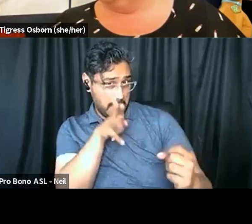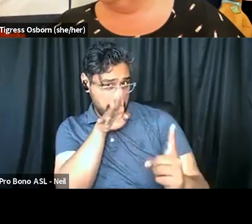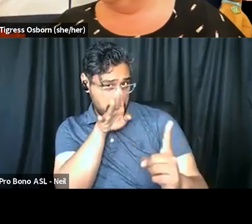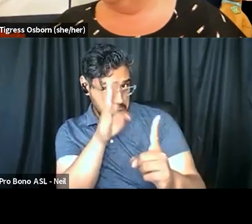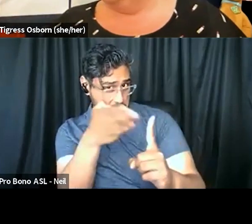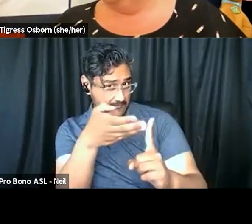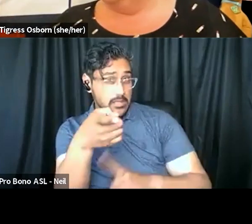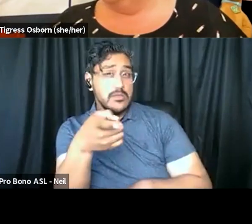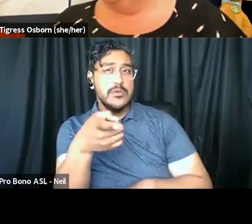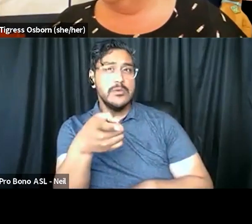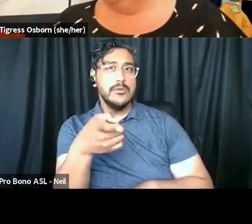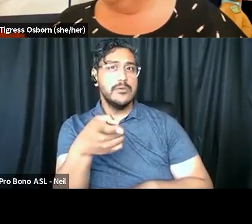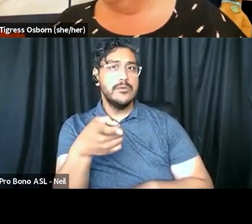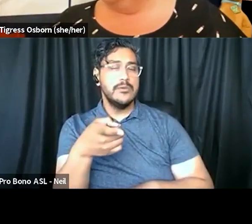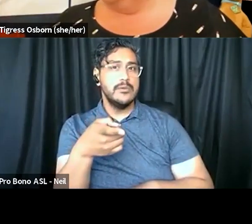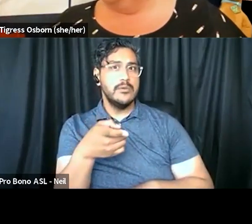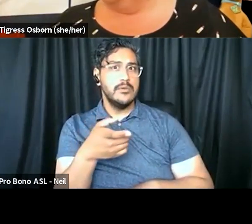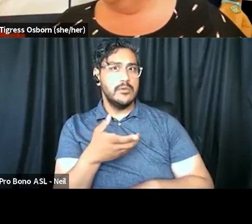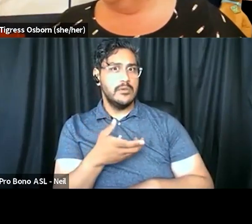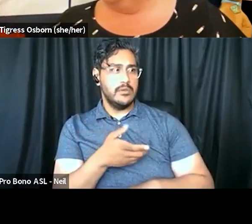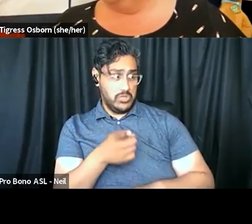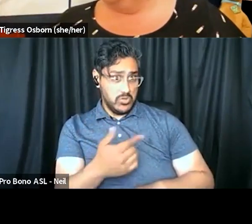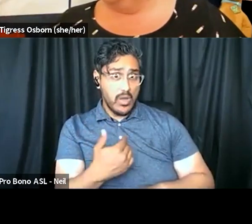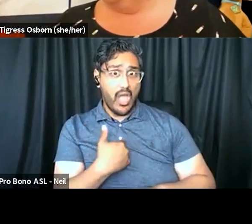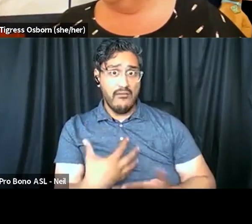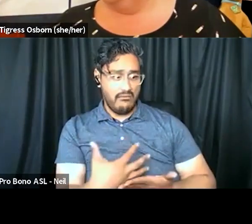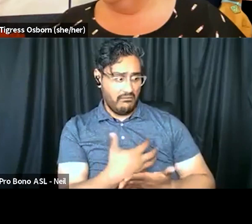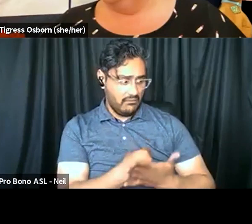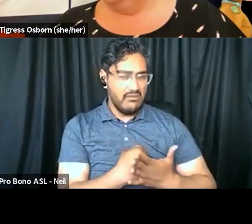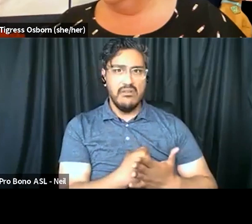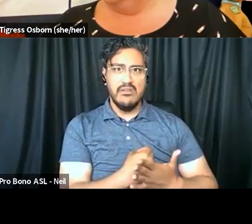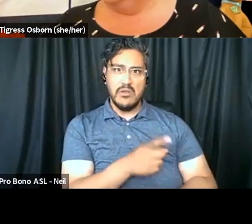worthiness and inherent and